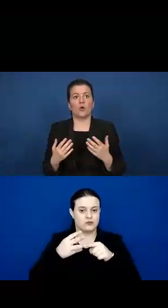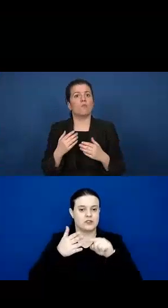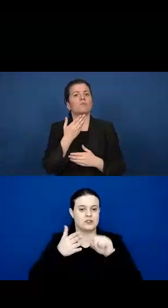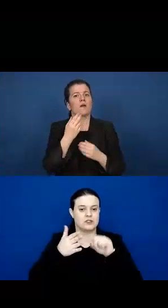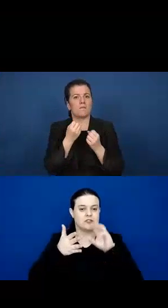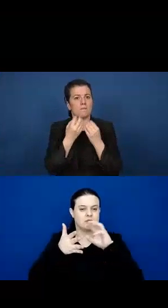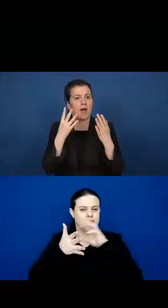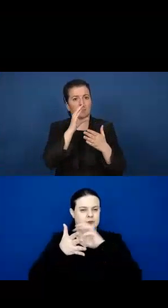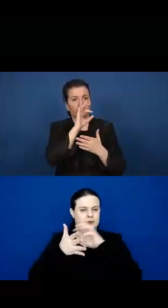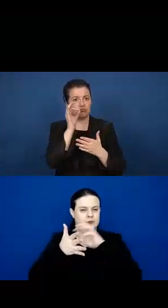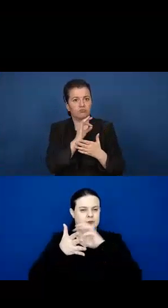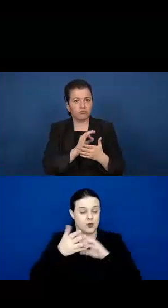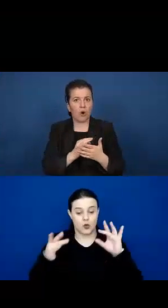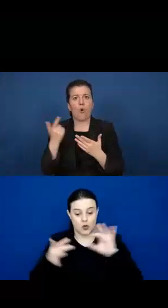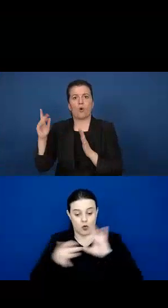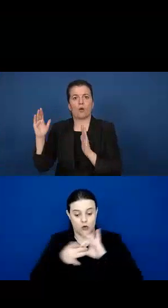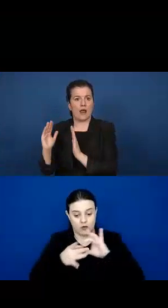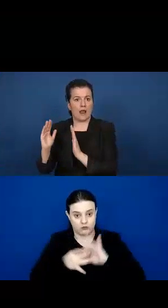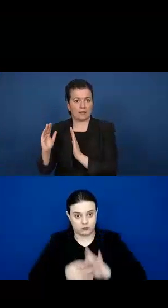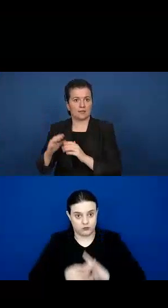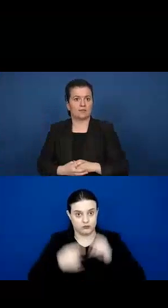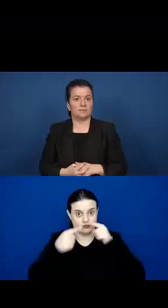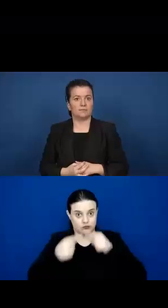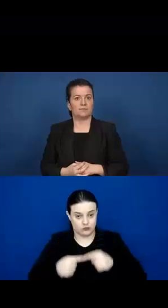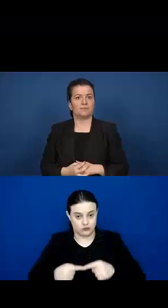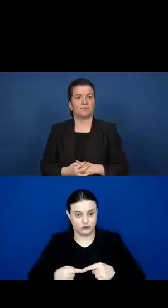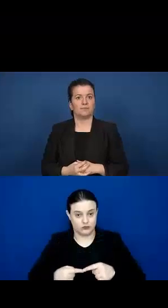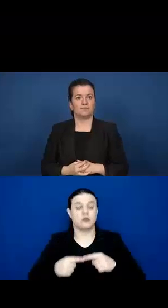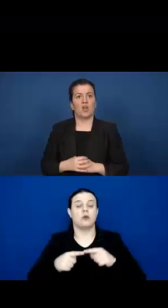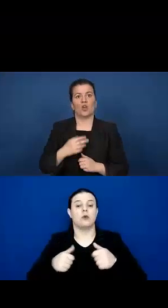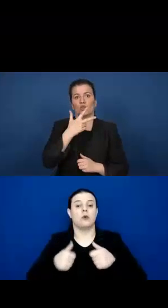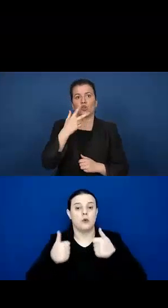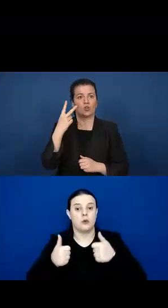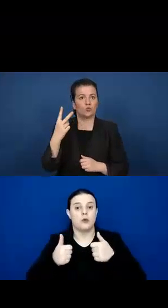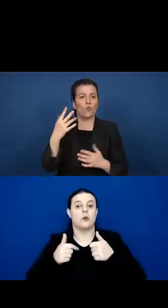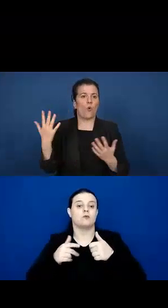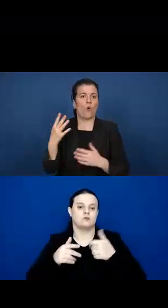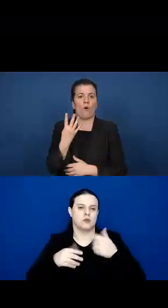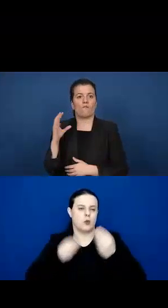they can be connected to design and perceive more or larger haptograms.